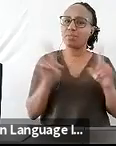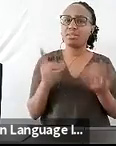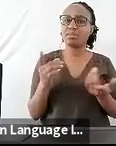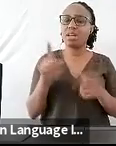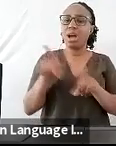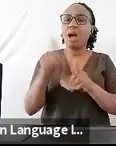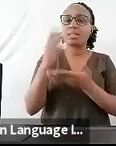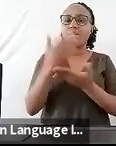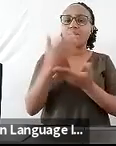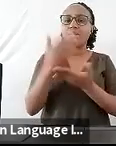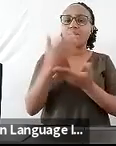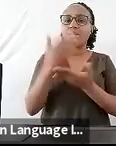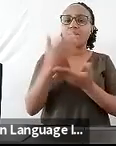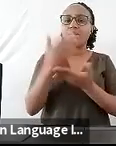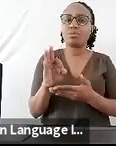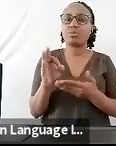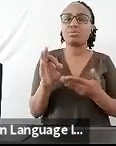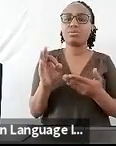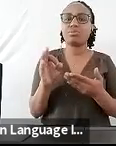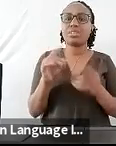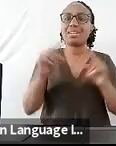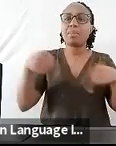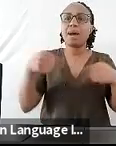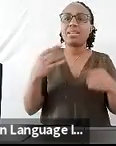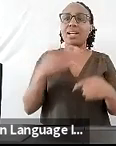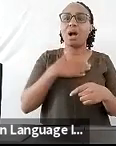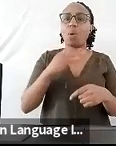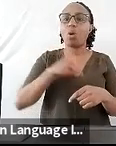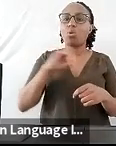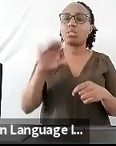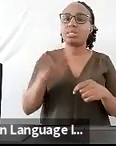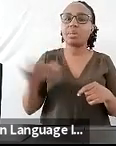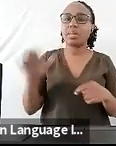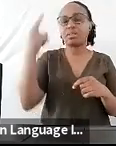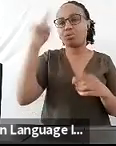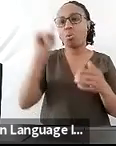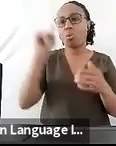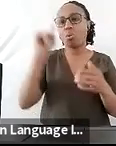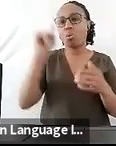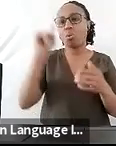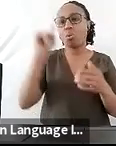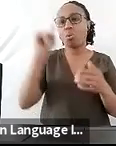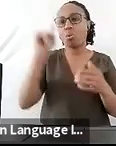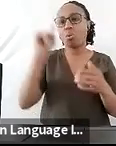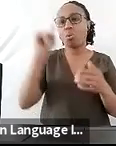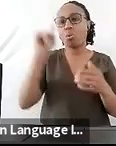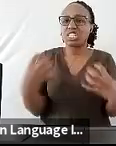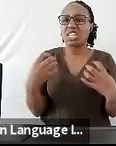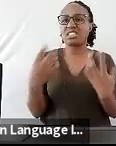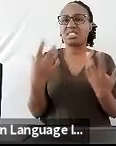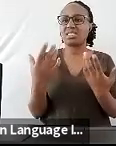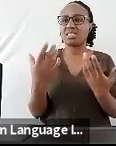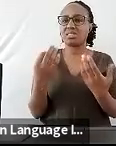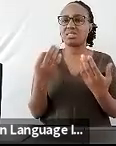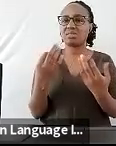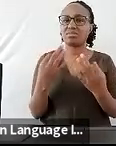demanding our own space for complexity and for richness, like we just need to travel more on the continent. I think, like I said, it's a complete mixed